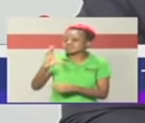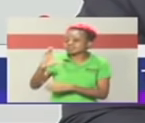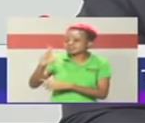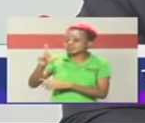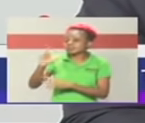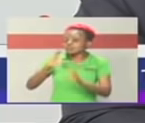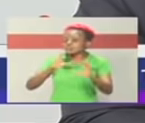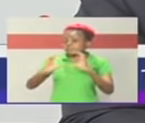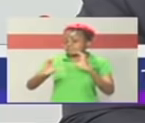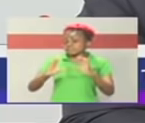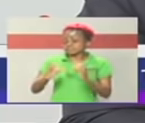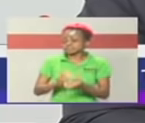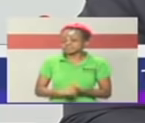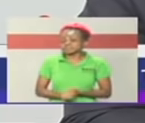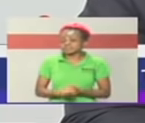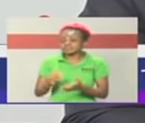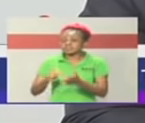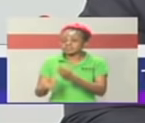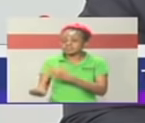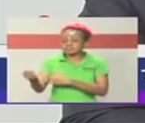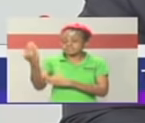Good morning.